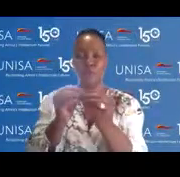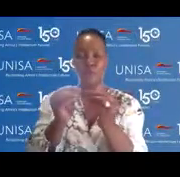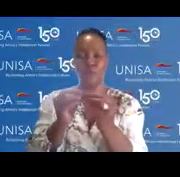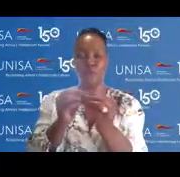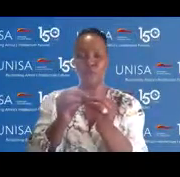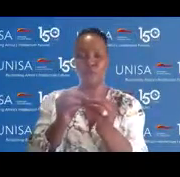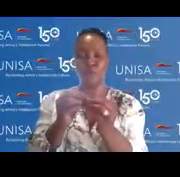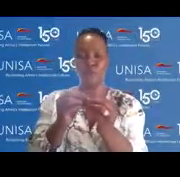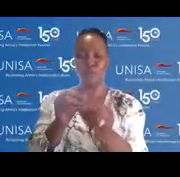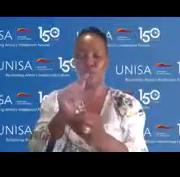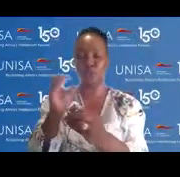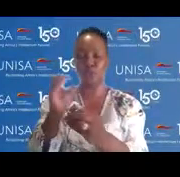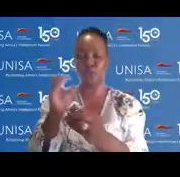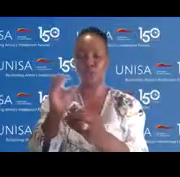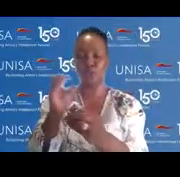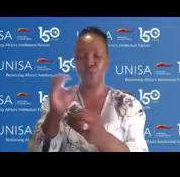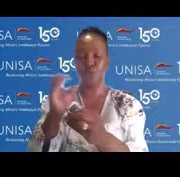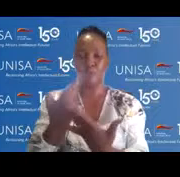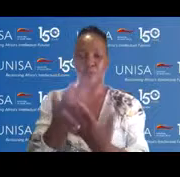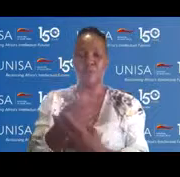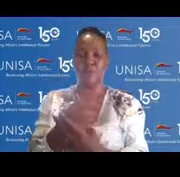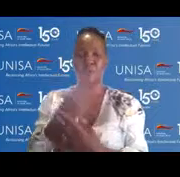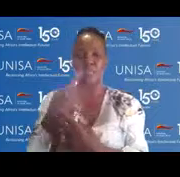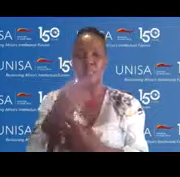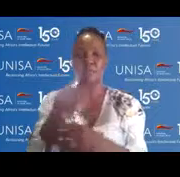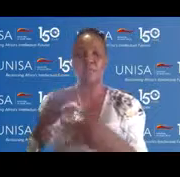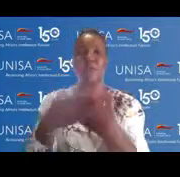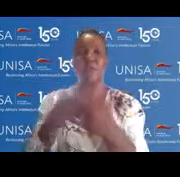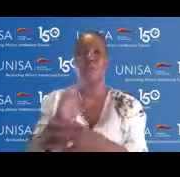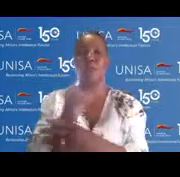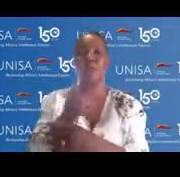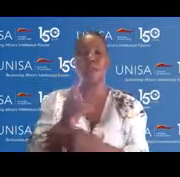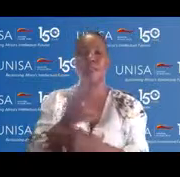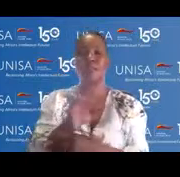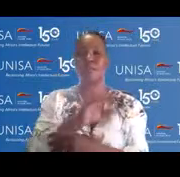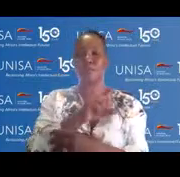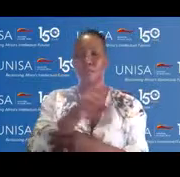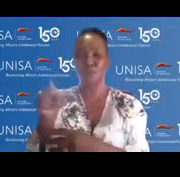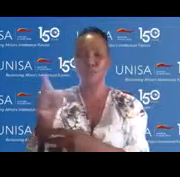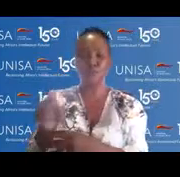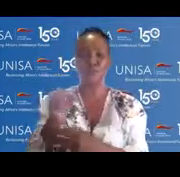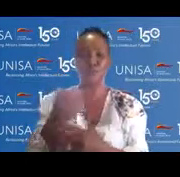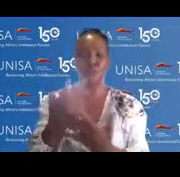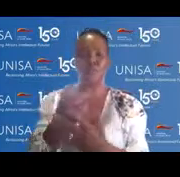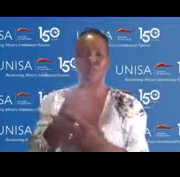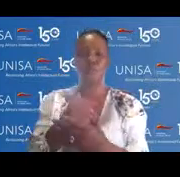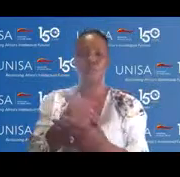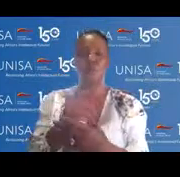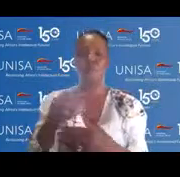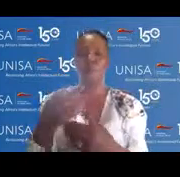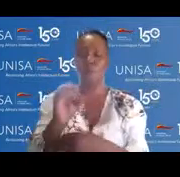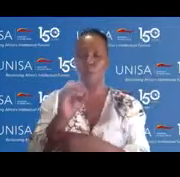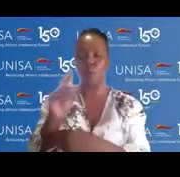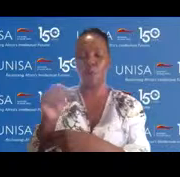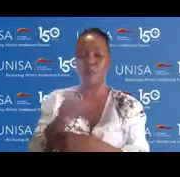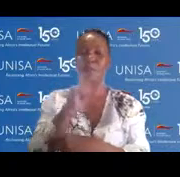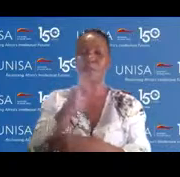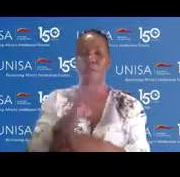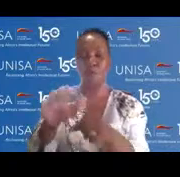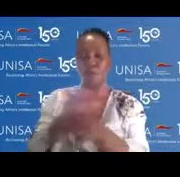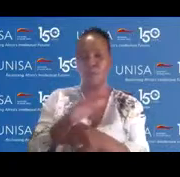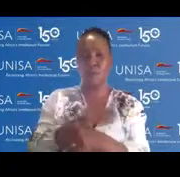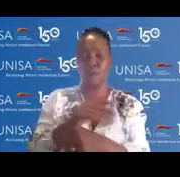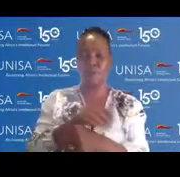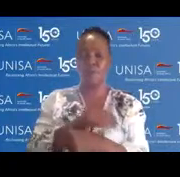All right, and then it will reactivate those features that should have been switched on. So that's quite a useful option there, flight mode.